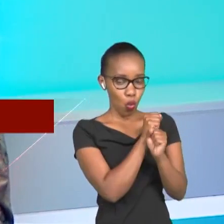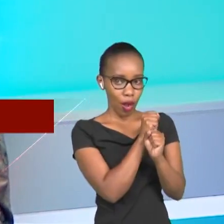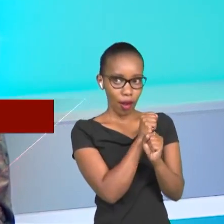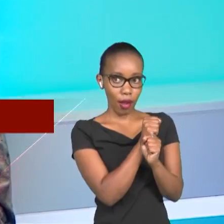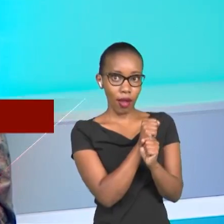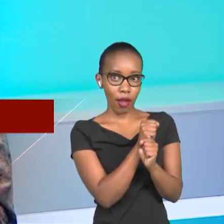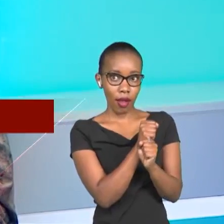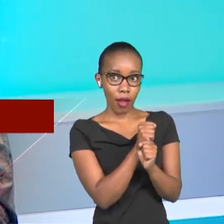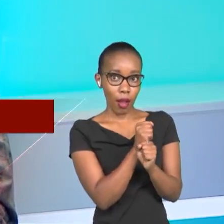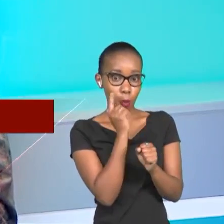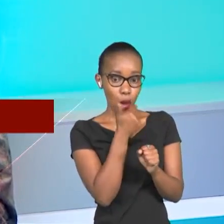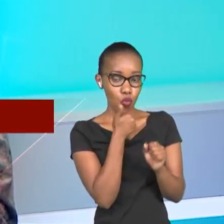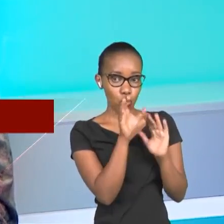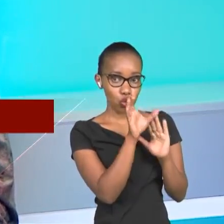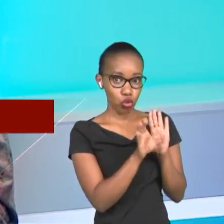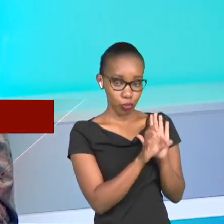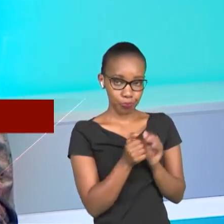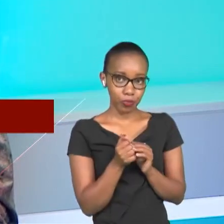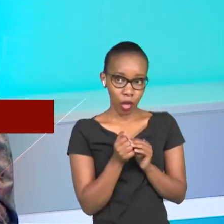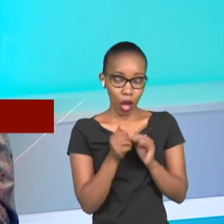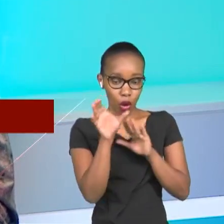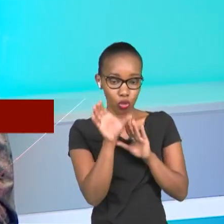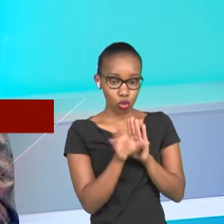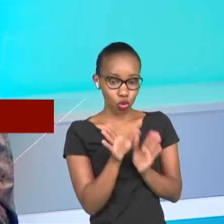by the Constitution. The Constitution